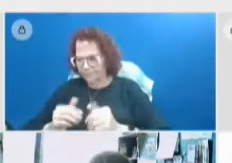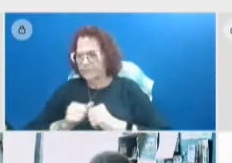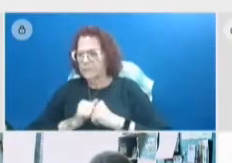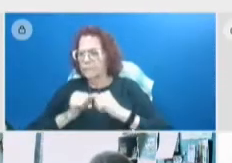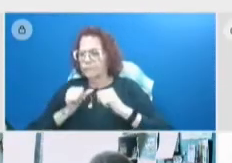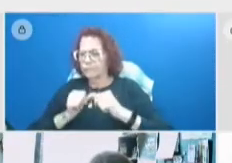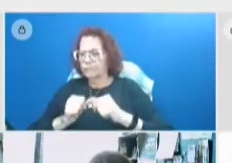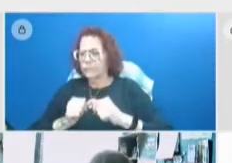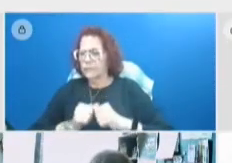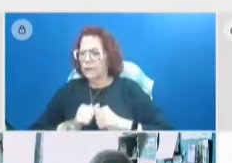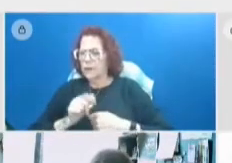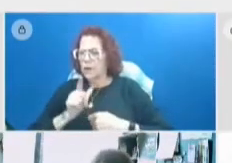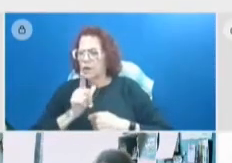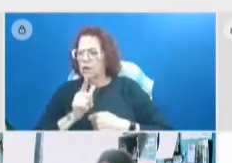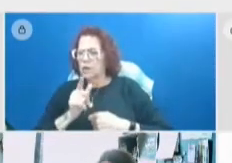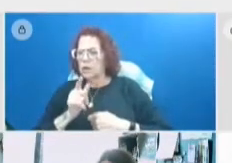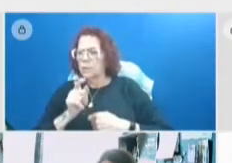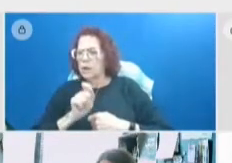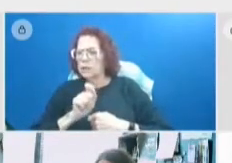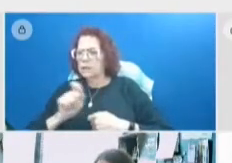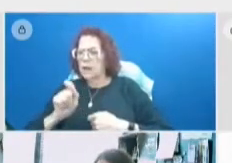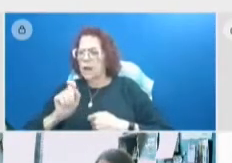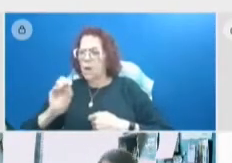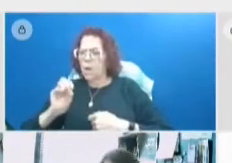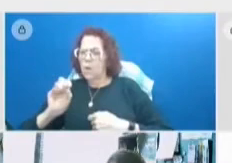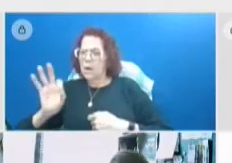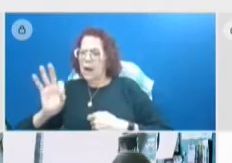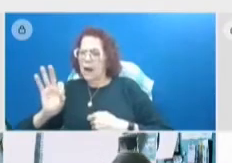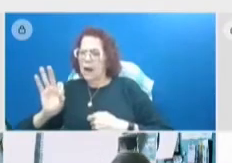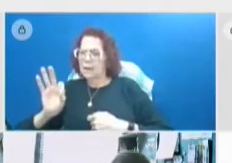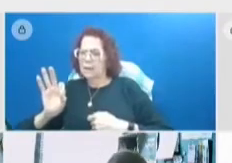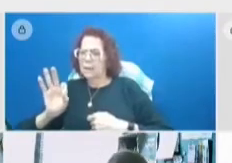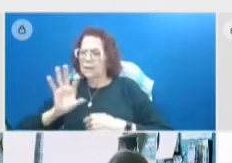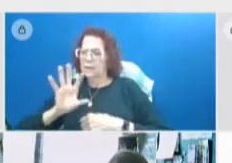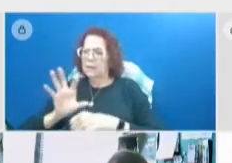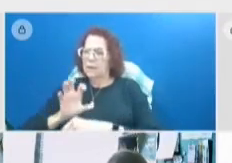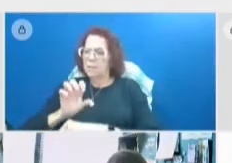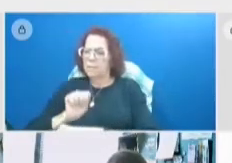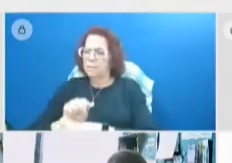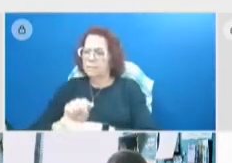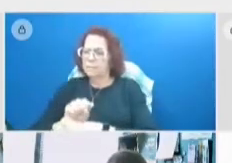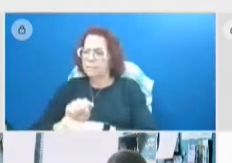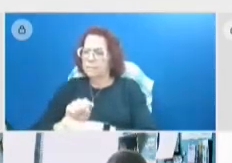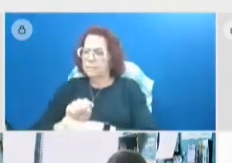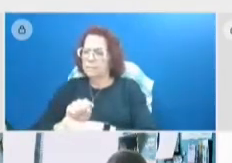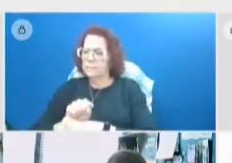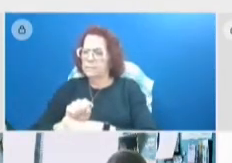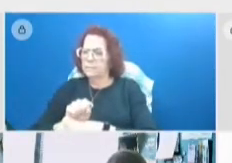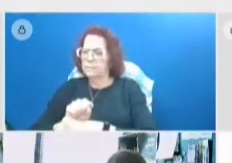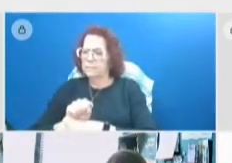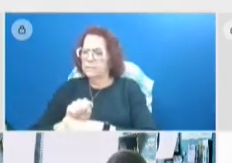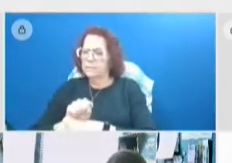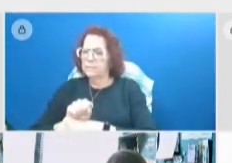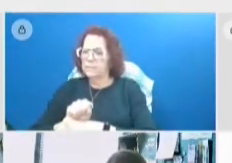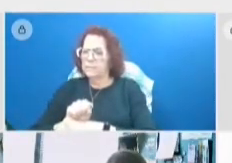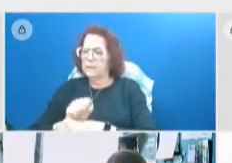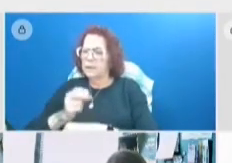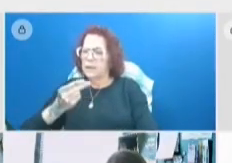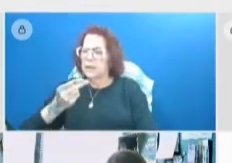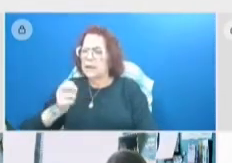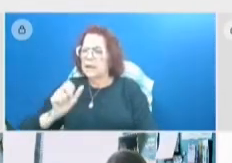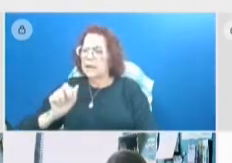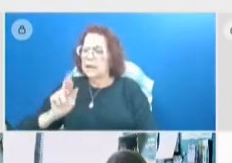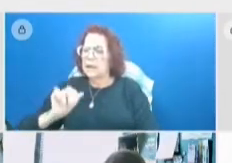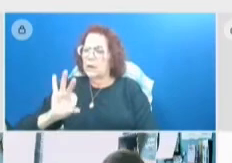21-09 for the appointment of hearing officers. Is there a motion to approve the